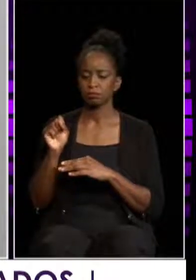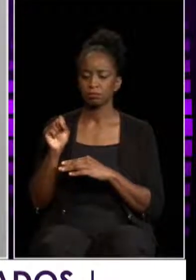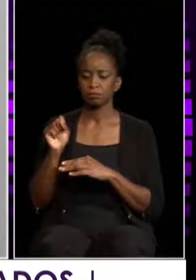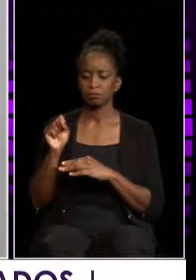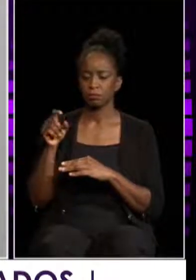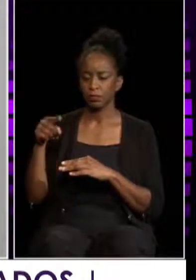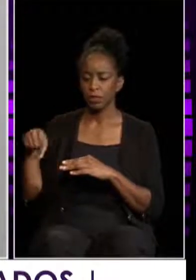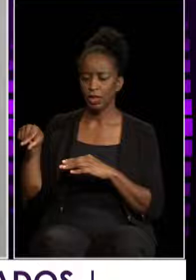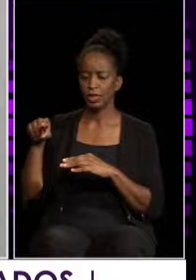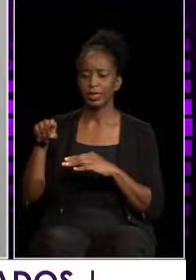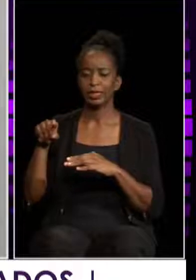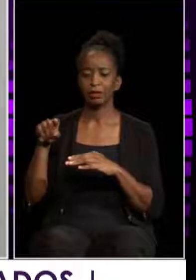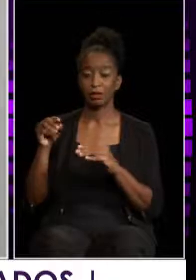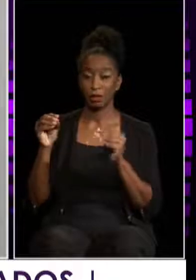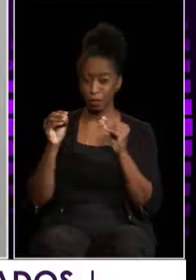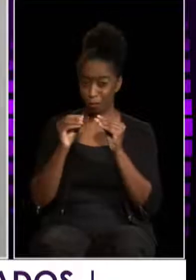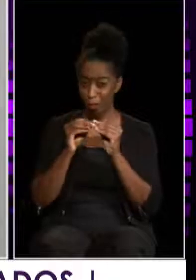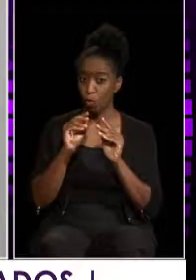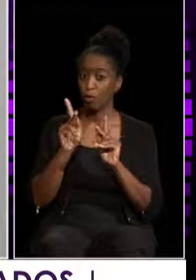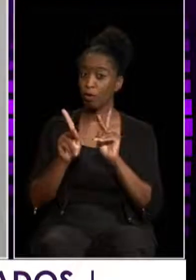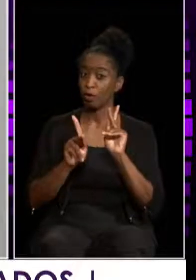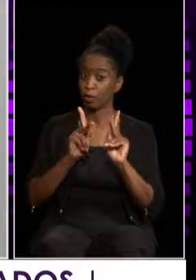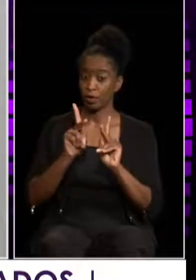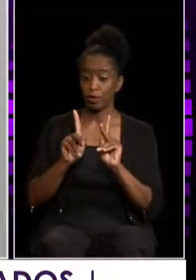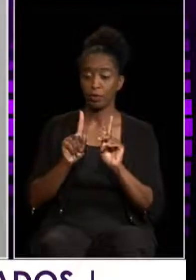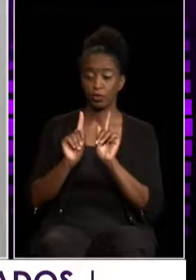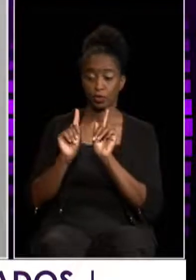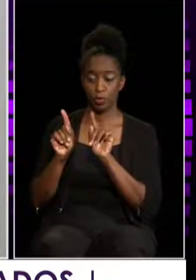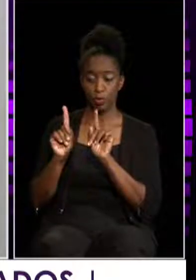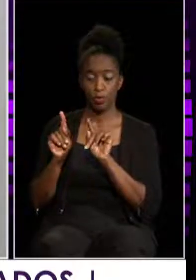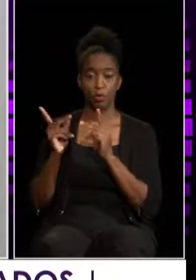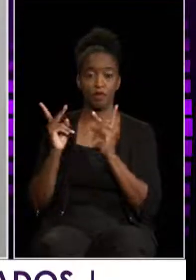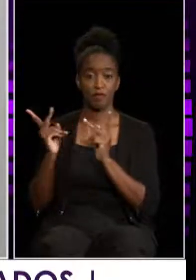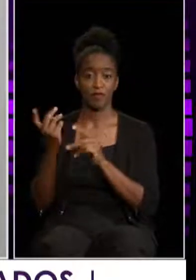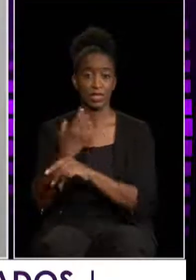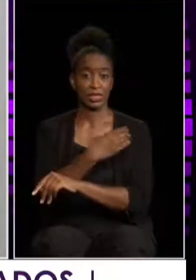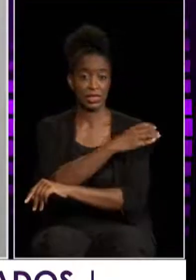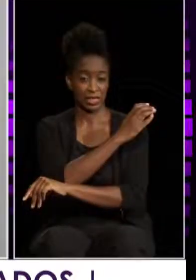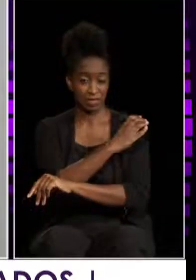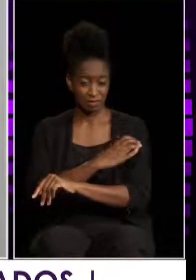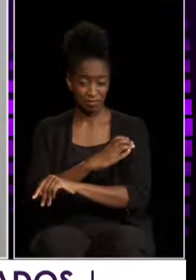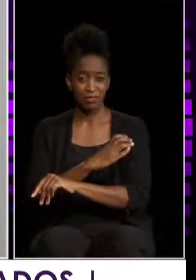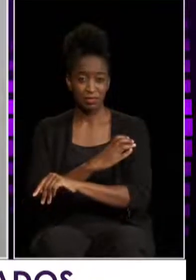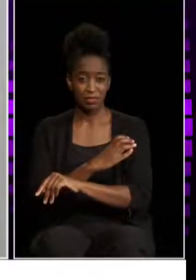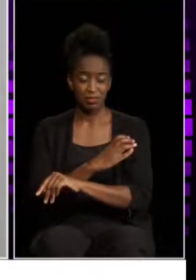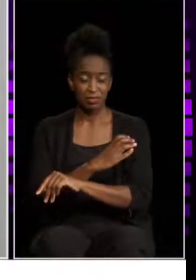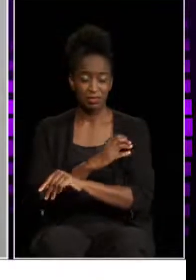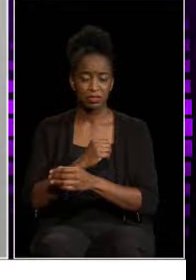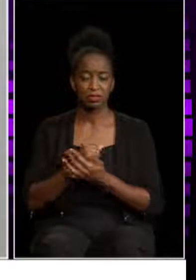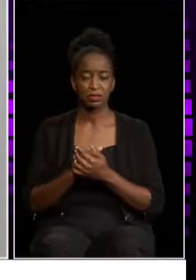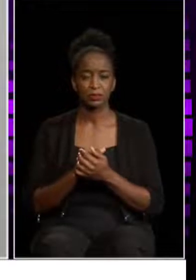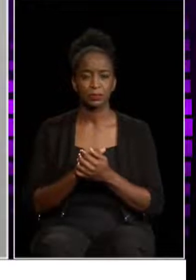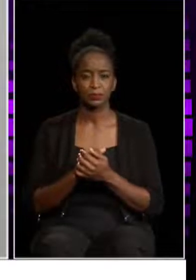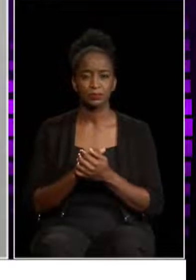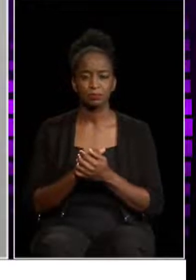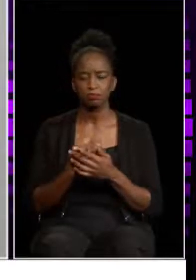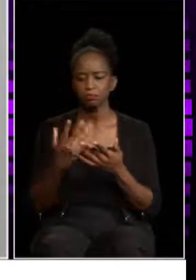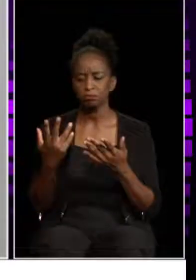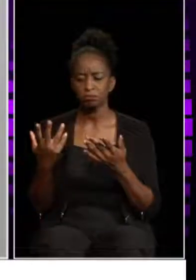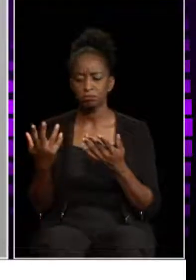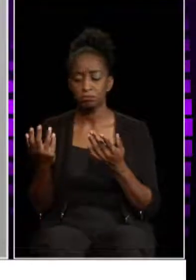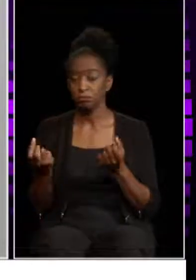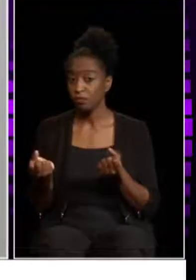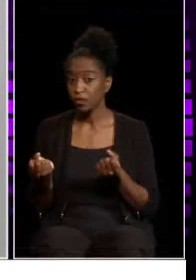have stats for you, unfortunately. The only we are working on that right now. But what I can say is